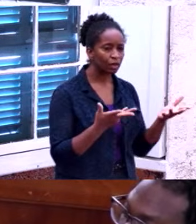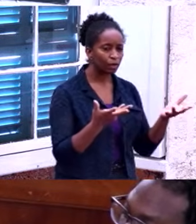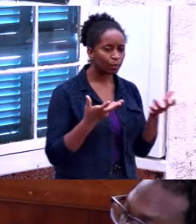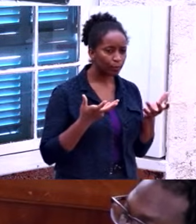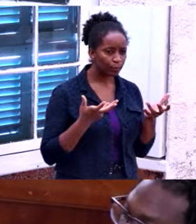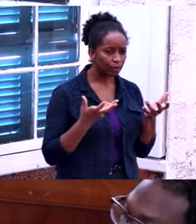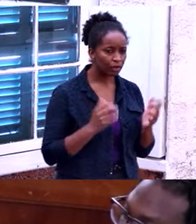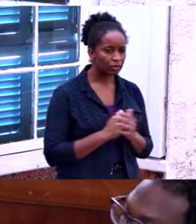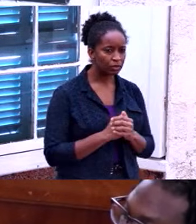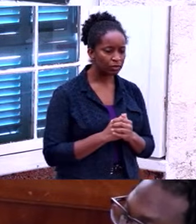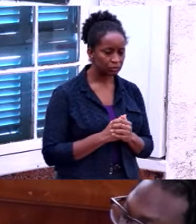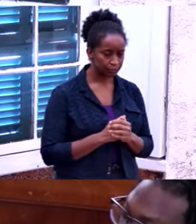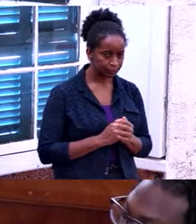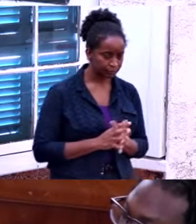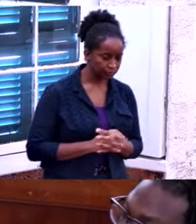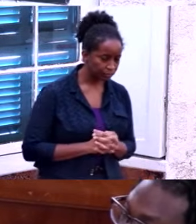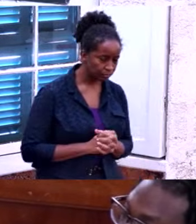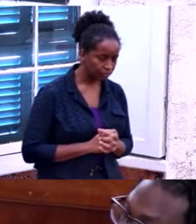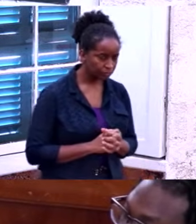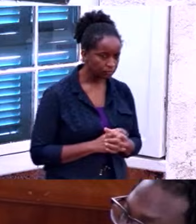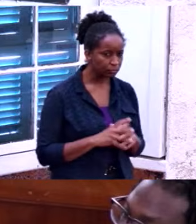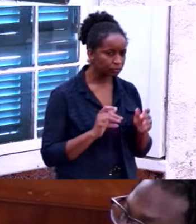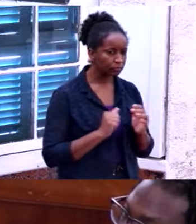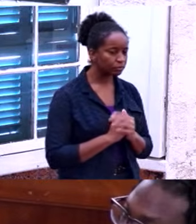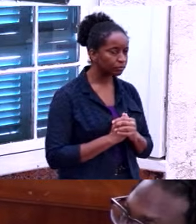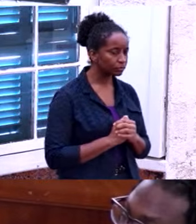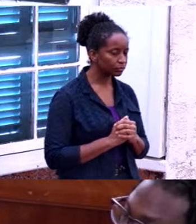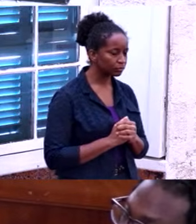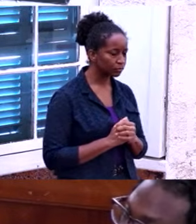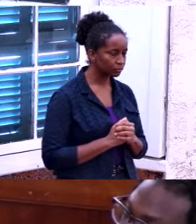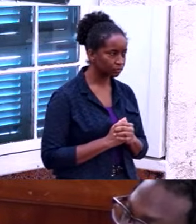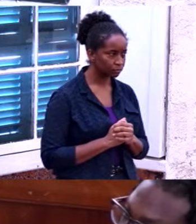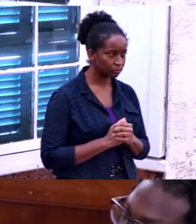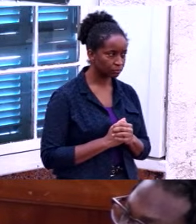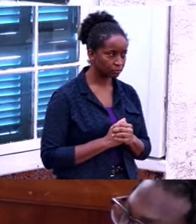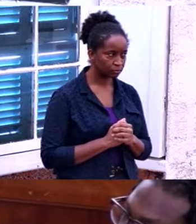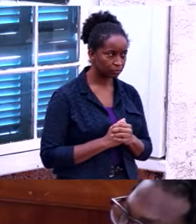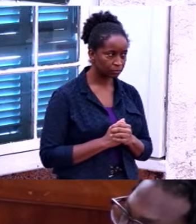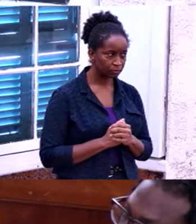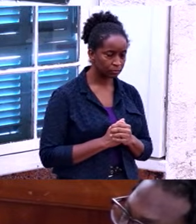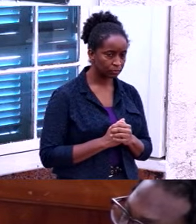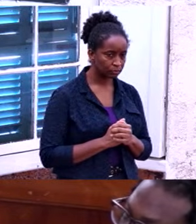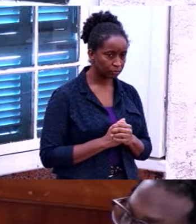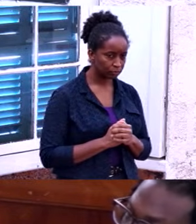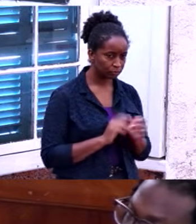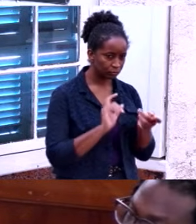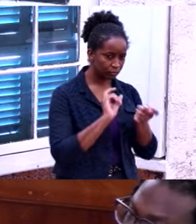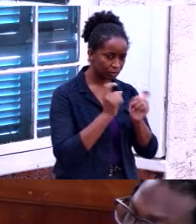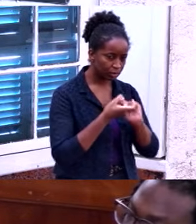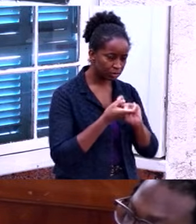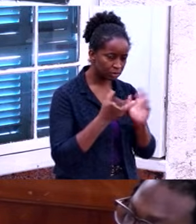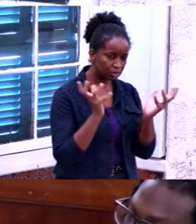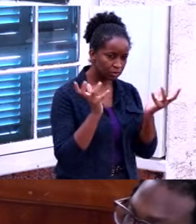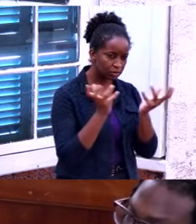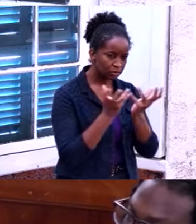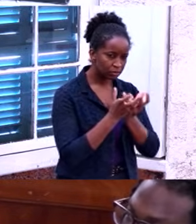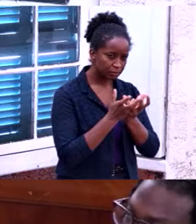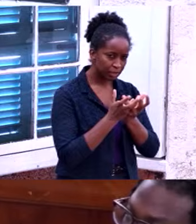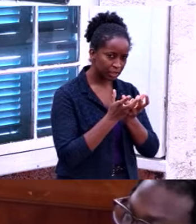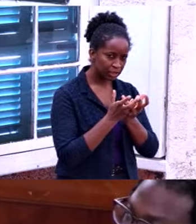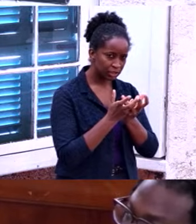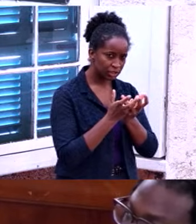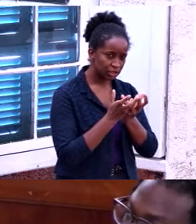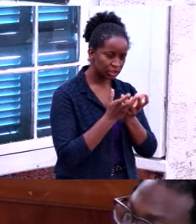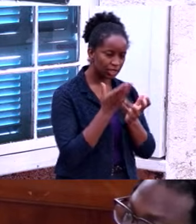what has happened in South Africa after the apartheid era came to an end. Not a word about that in the general public, but they made a